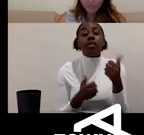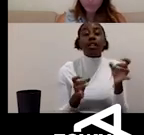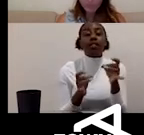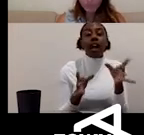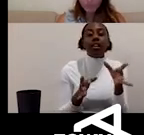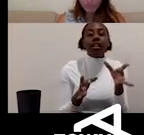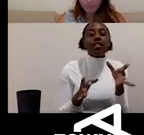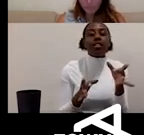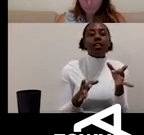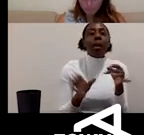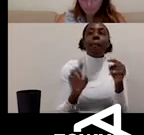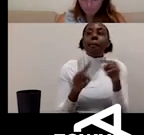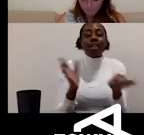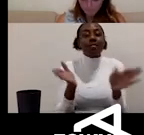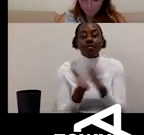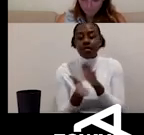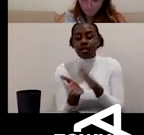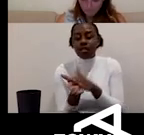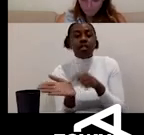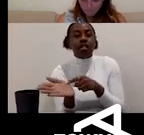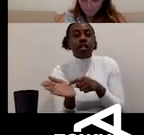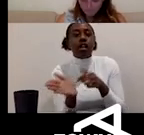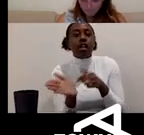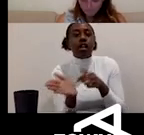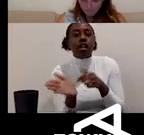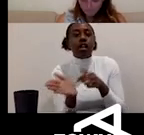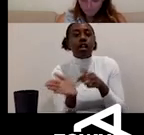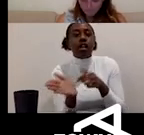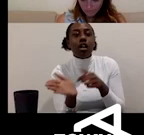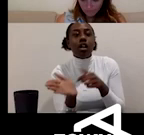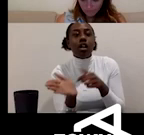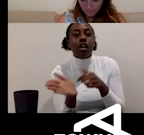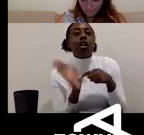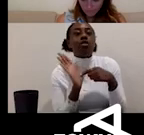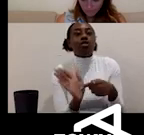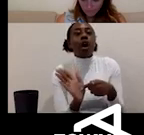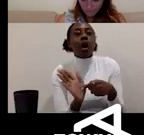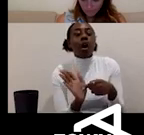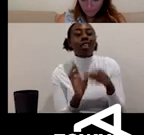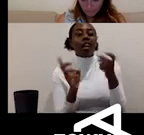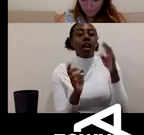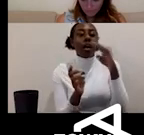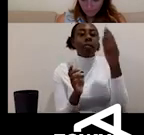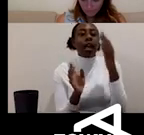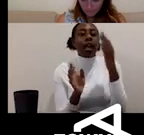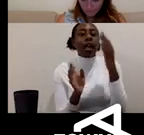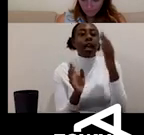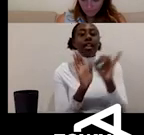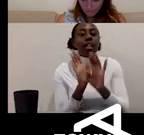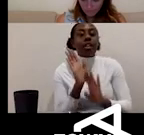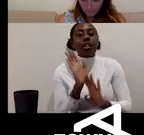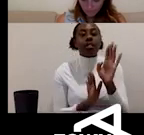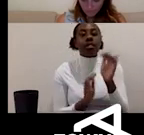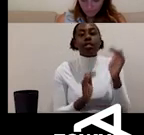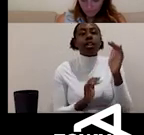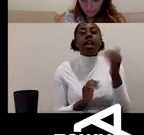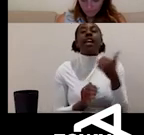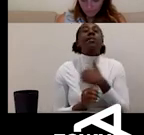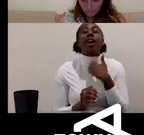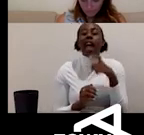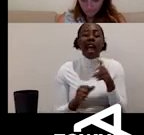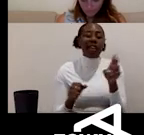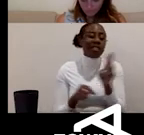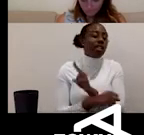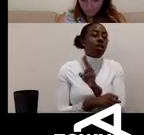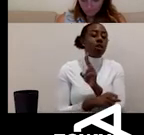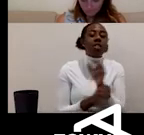identity extremists was their top counterterrorism priority. And I'm sorry that I have to use the state's language in this presentation. I just